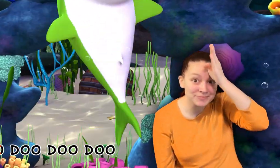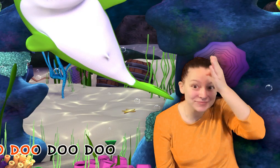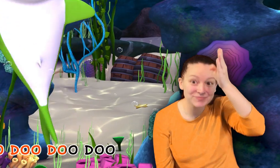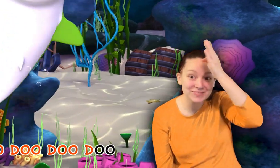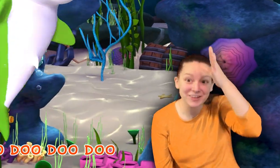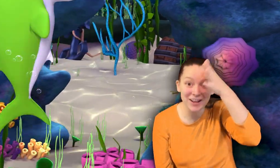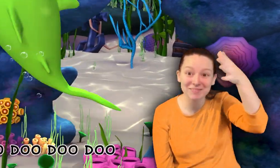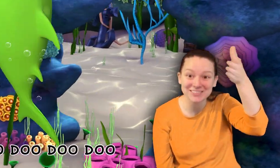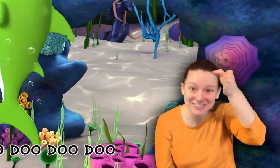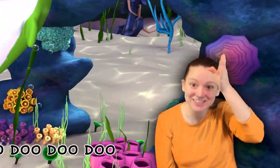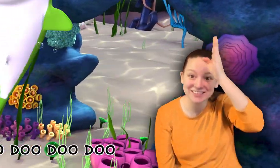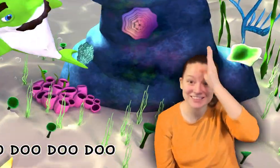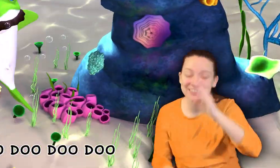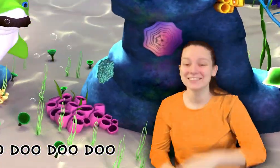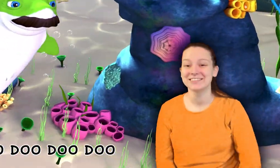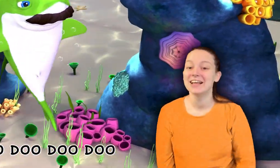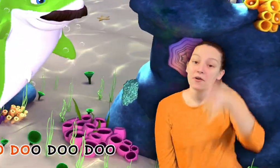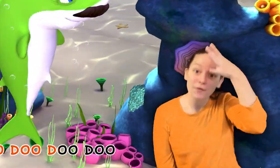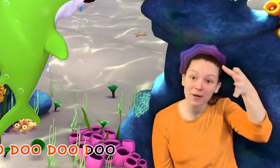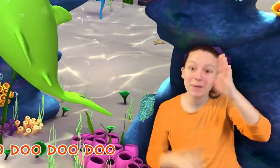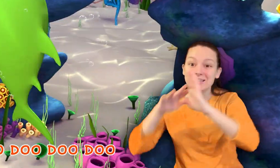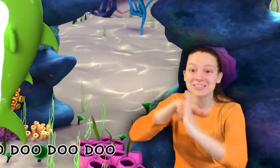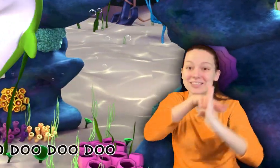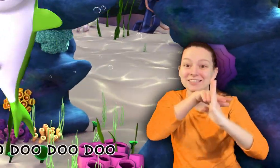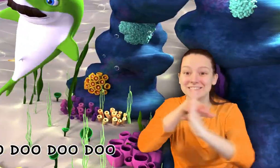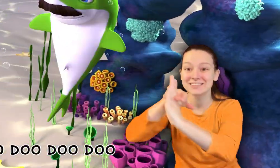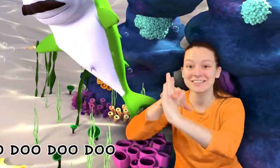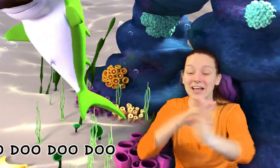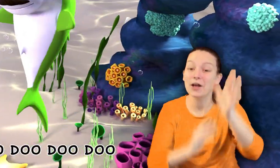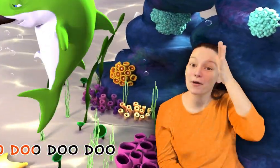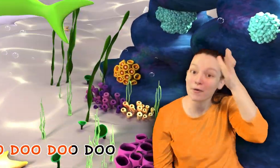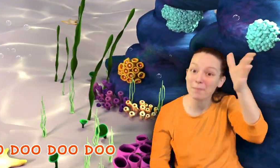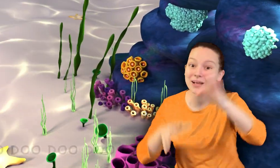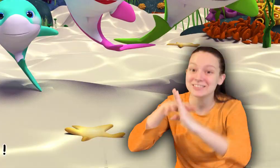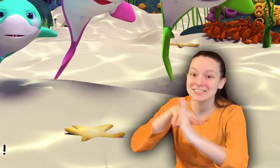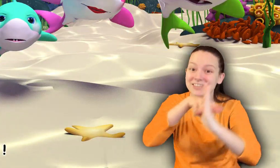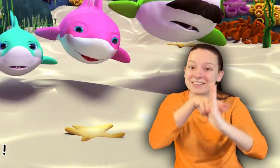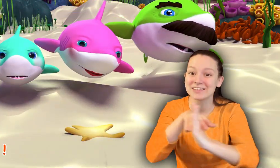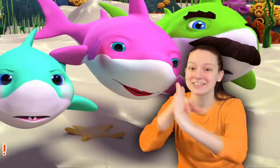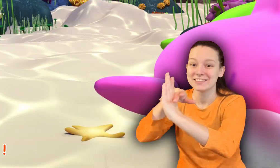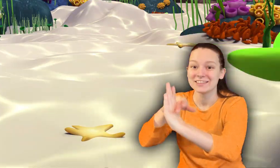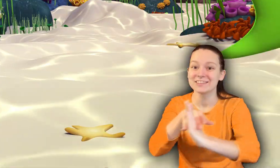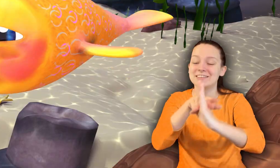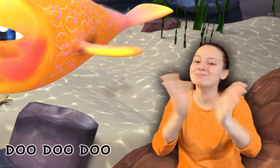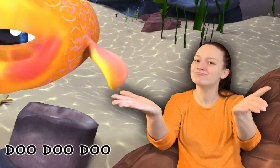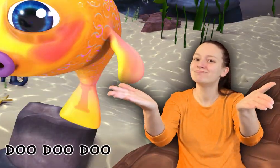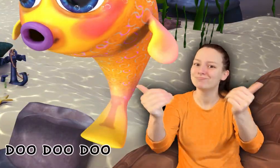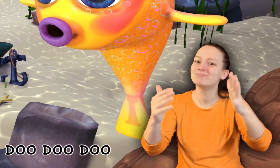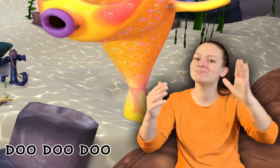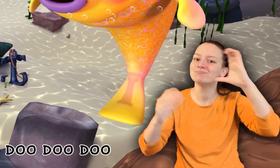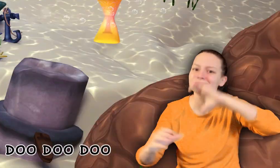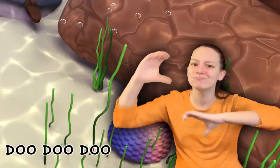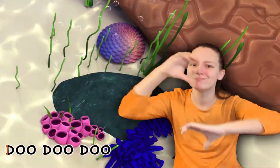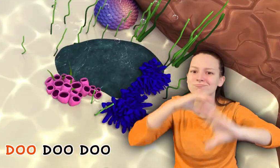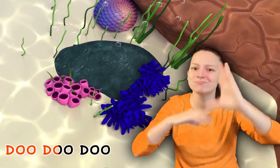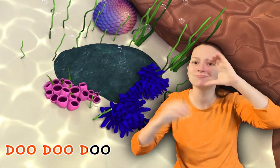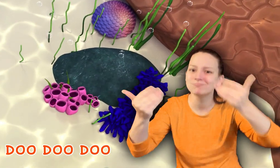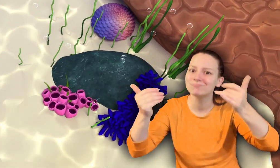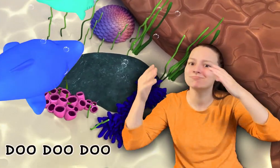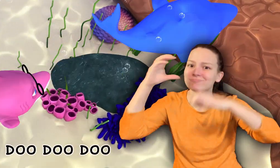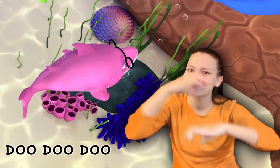shark, grandpa shark, grandpa shark, grandpa shark. Let's go